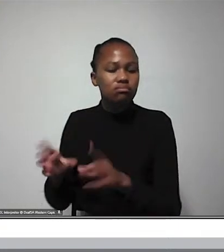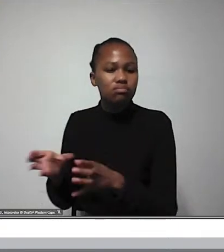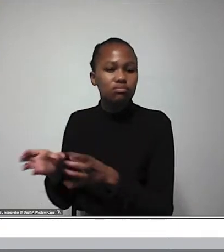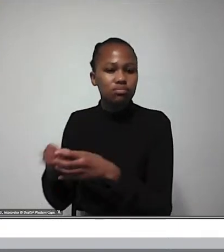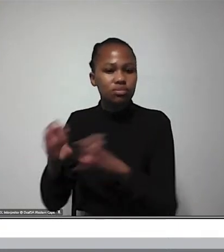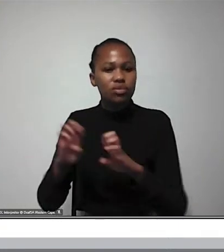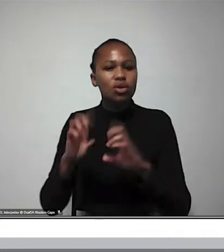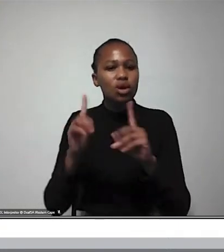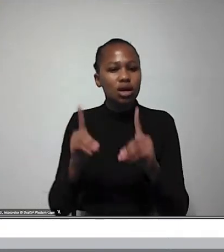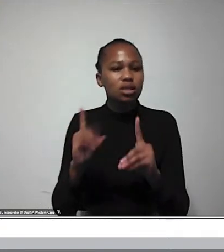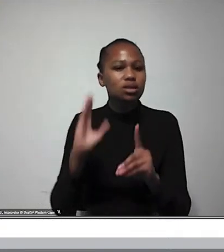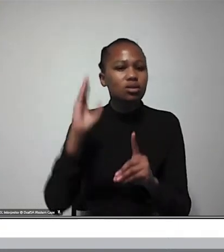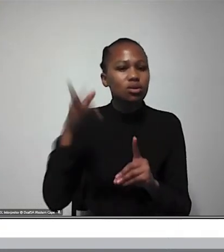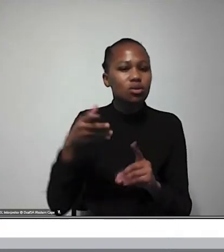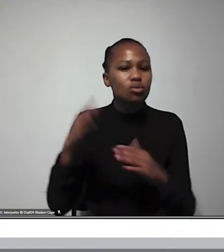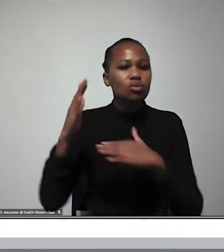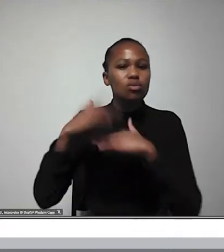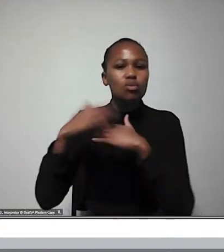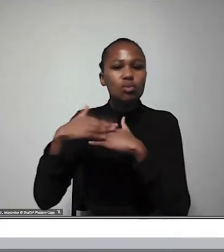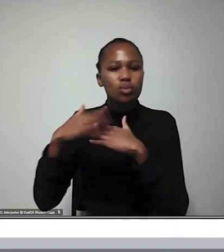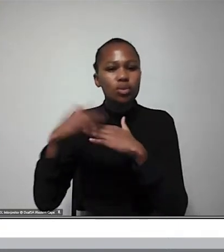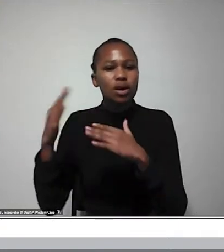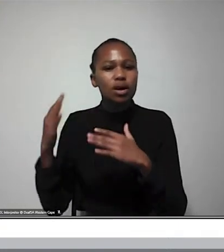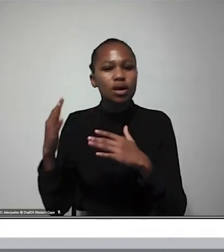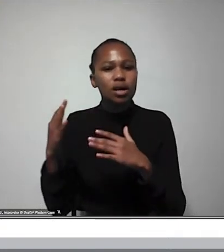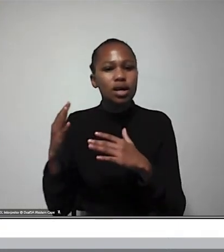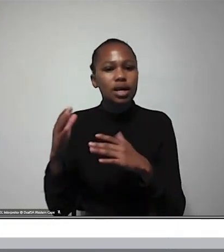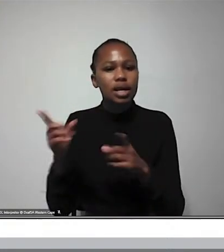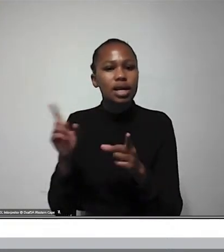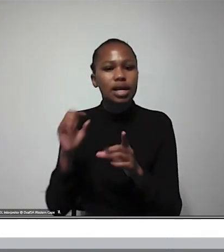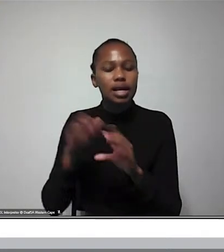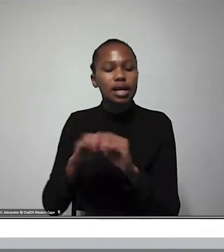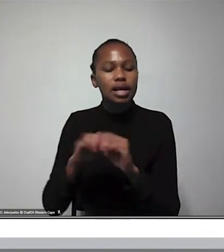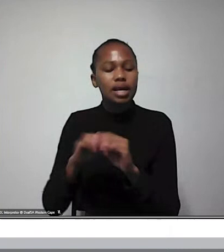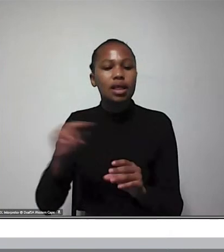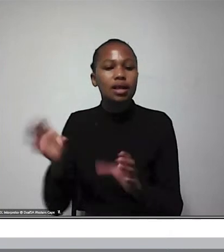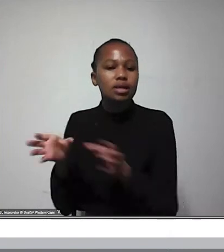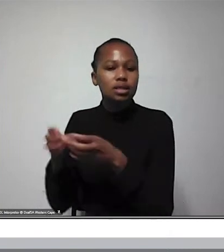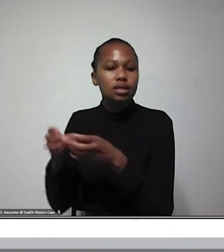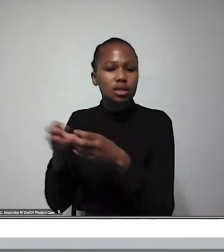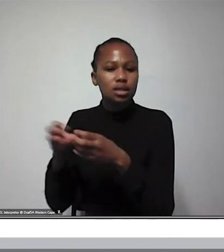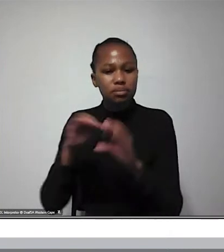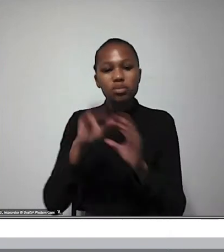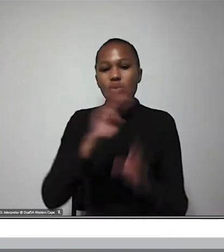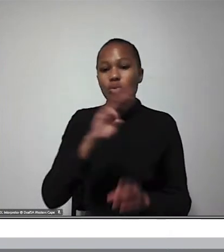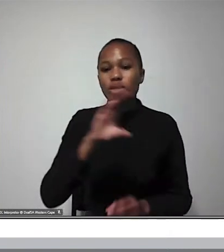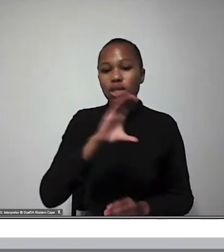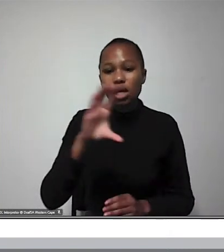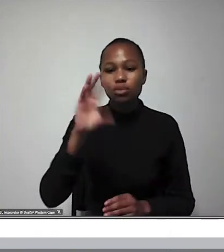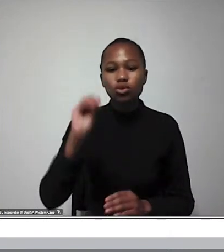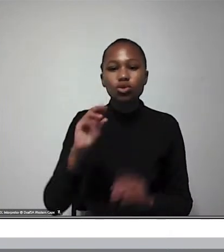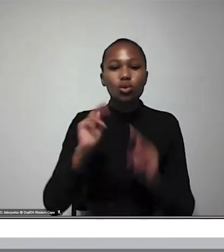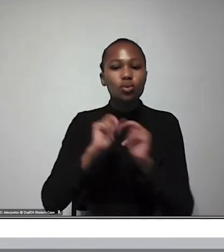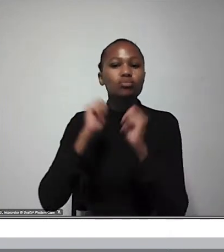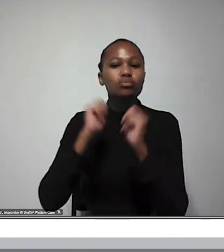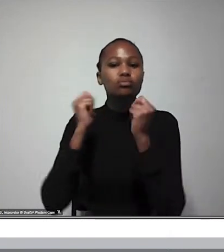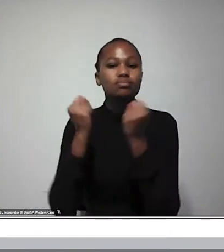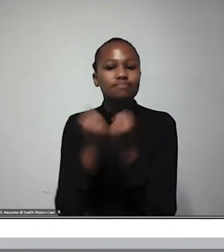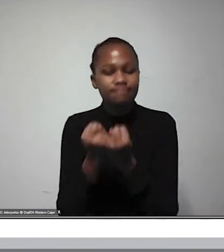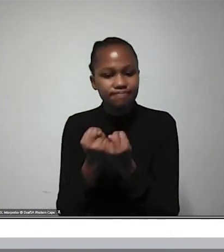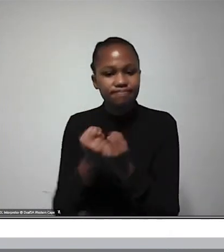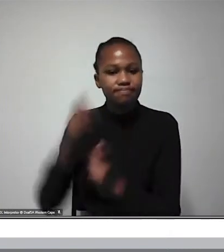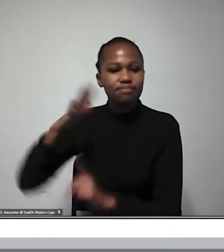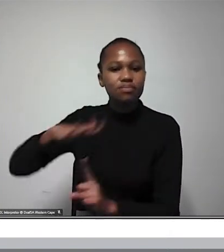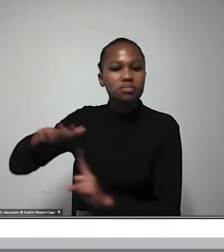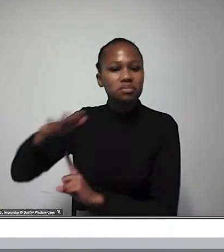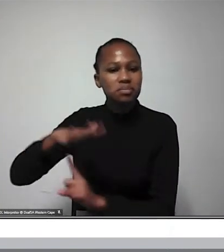will be more acute in certain sectors. And as we've seen in the Western Cape, so nationally, the automotive industry and entire